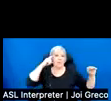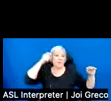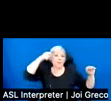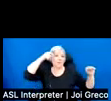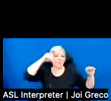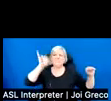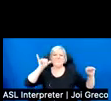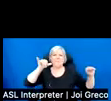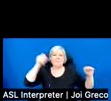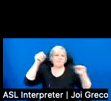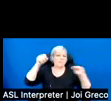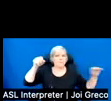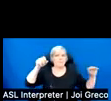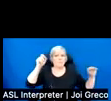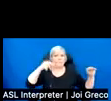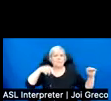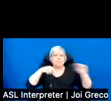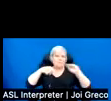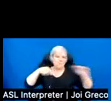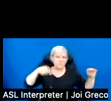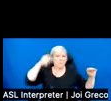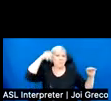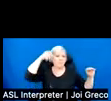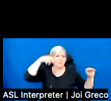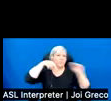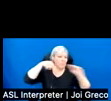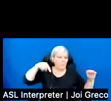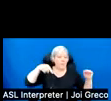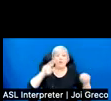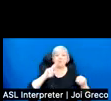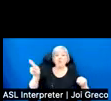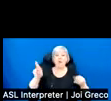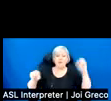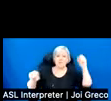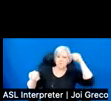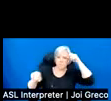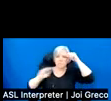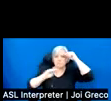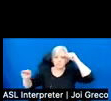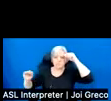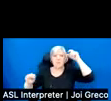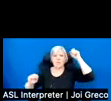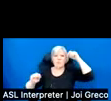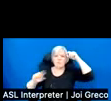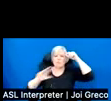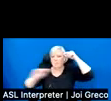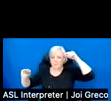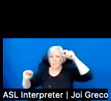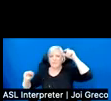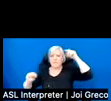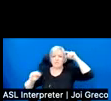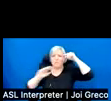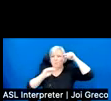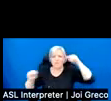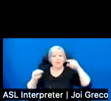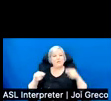same. Or moving right, the signals will always be the same. So we can train the computer to detect these repetitive signals